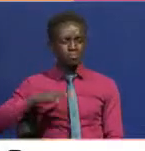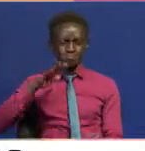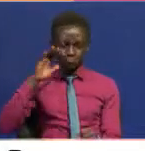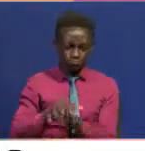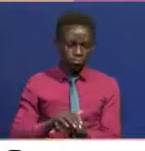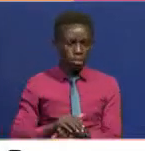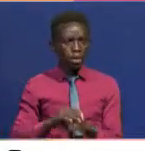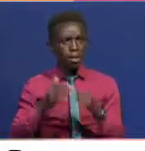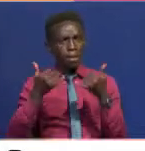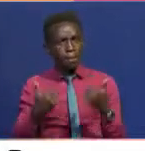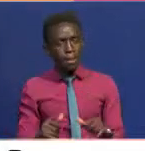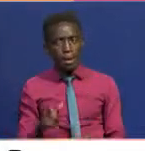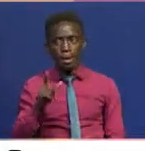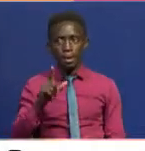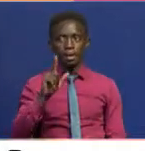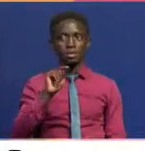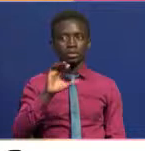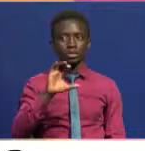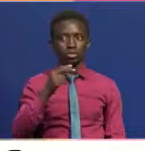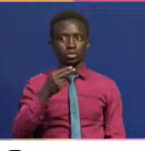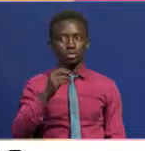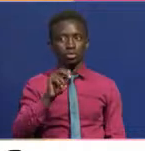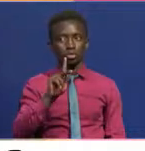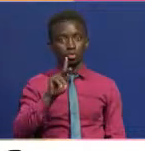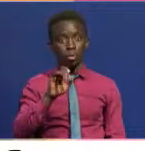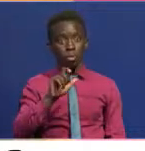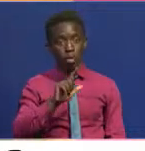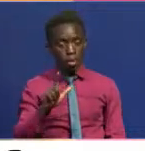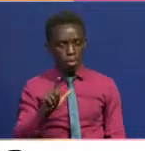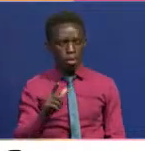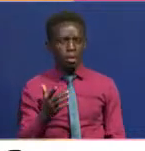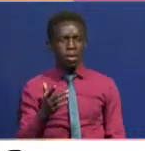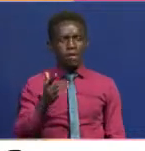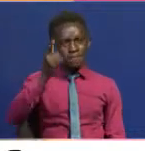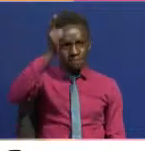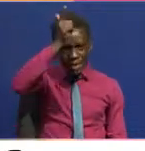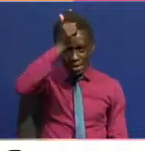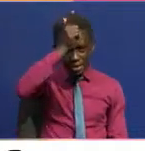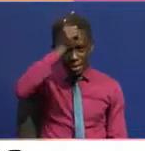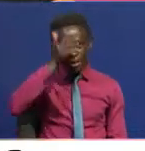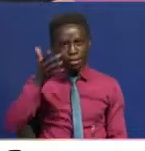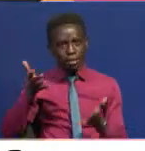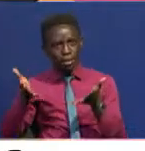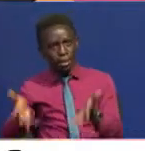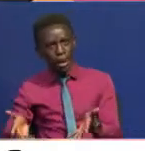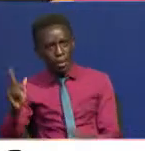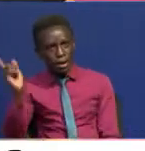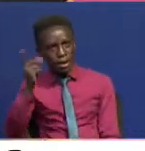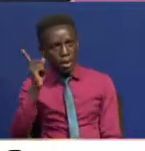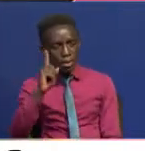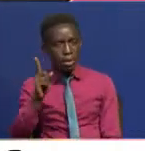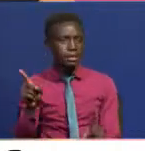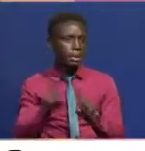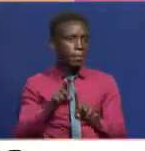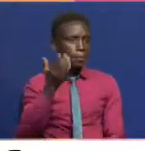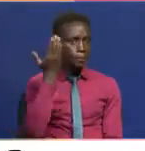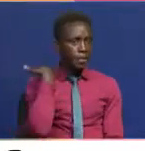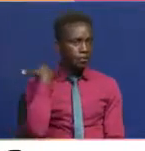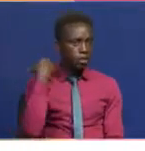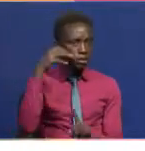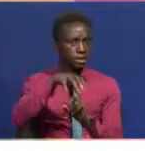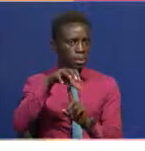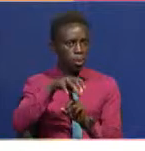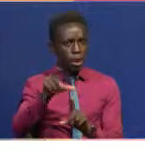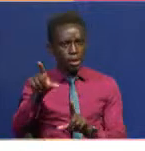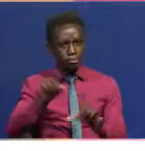play Tchoukball, mashinani and even in Nairobi, we, unlike last championship where we picked